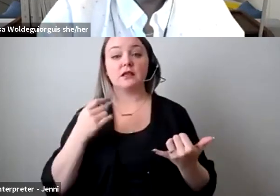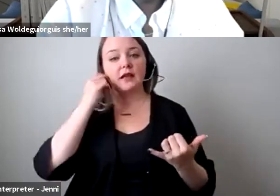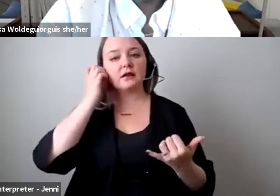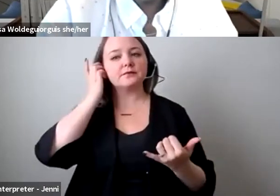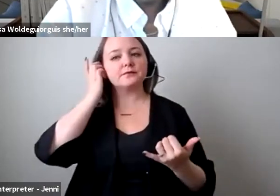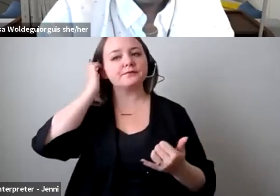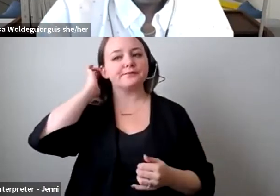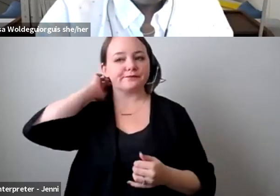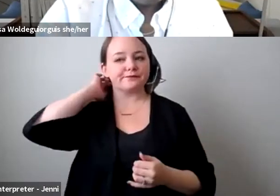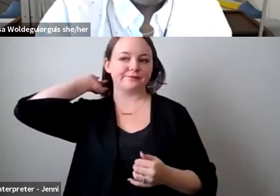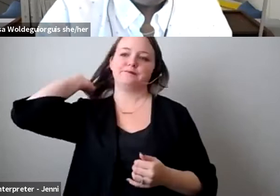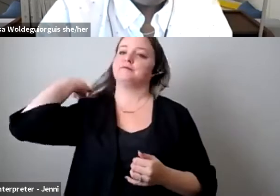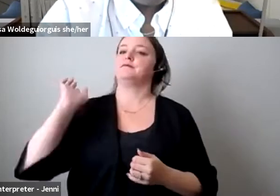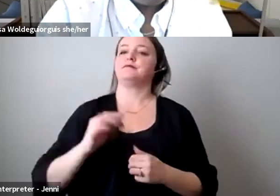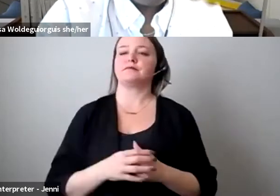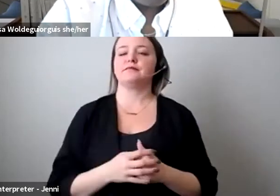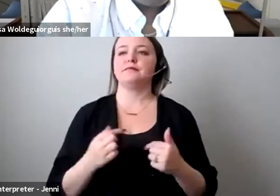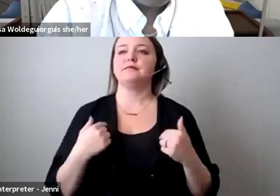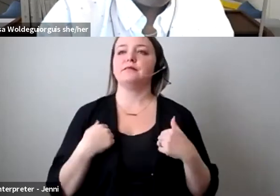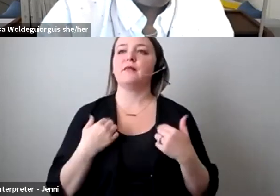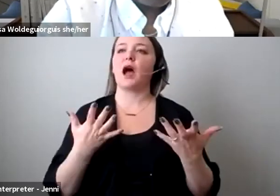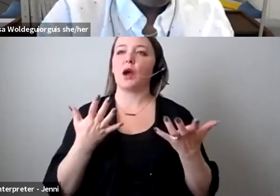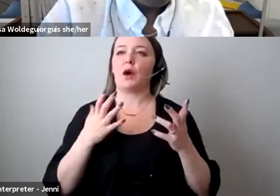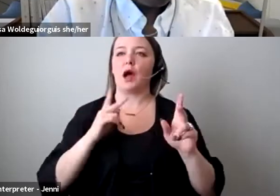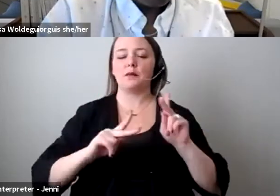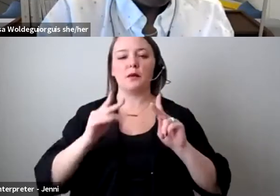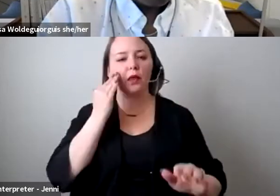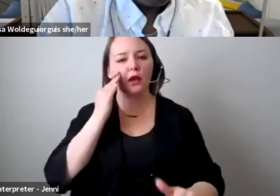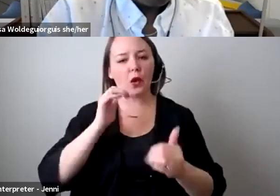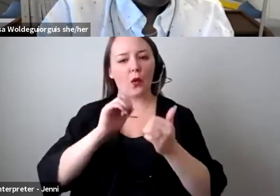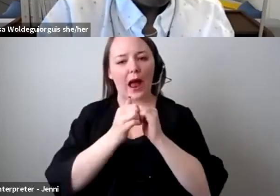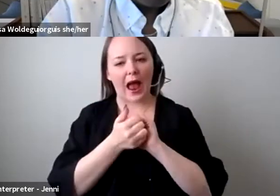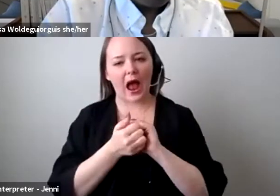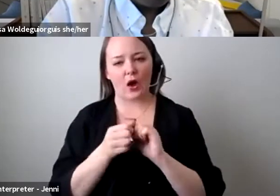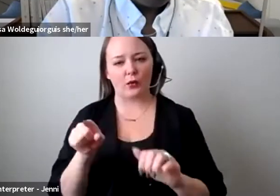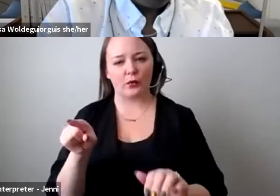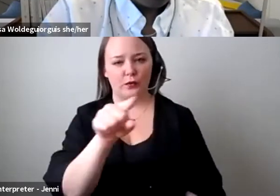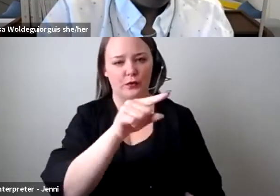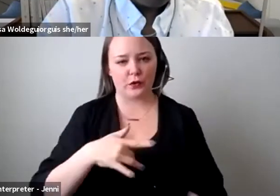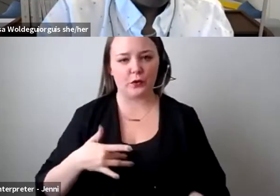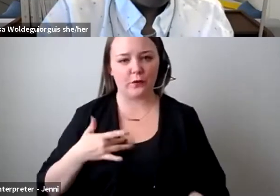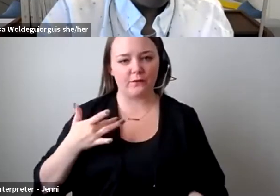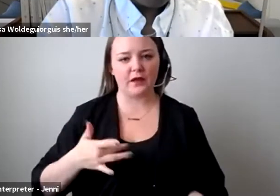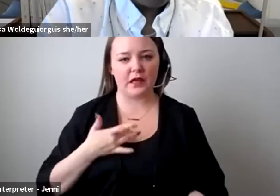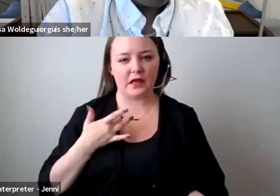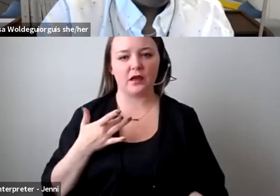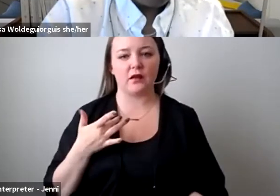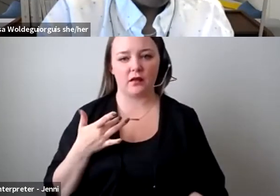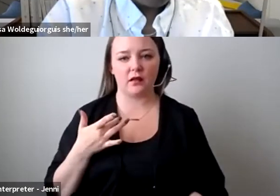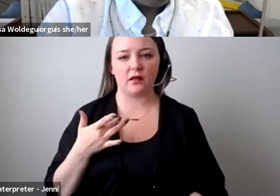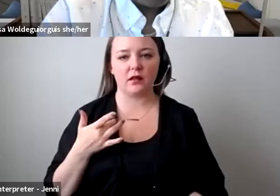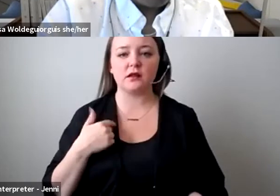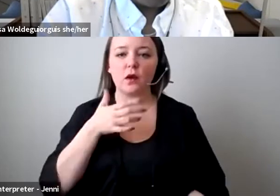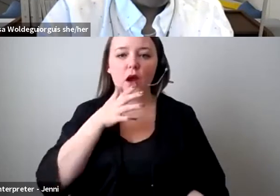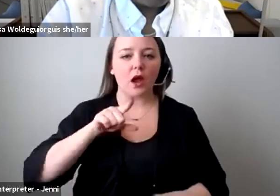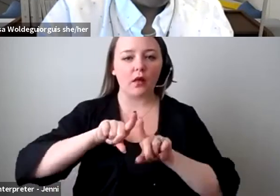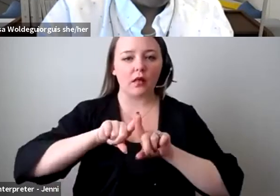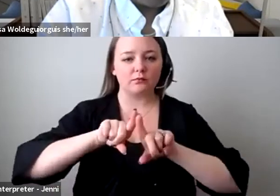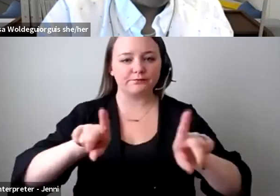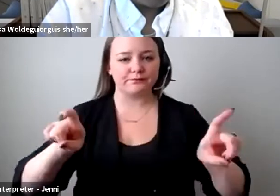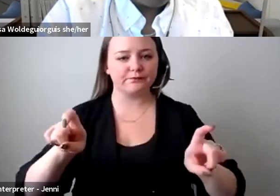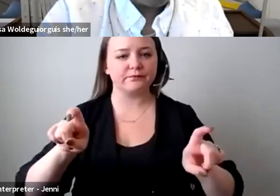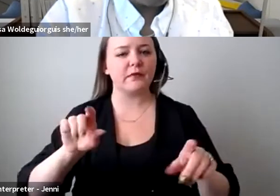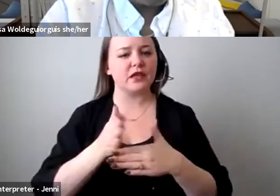we never link back to that. I wanted people to know how you feel. And so I'm going to ask each of you to